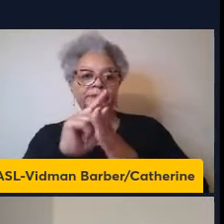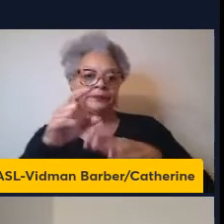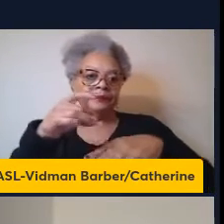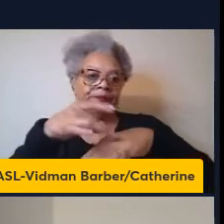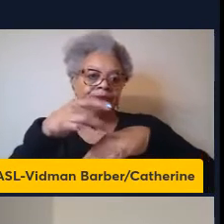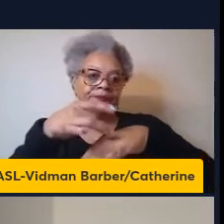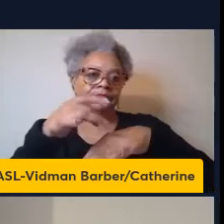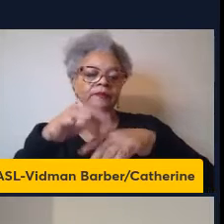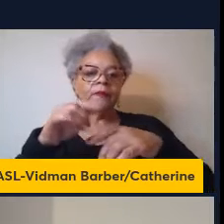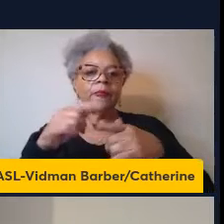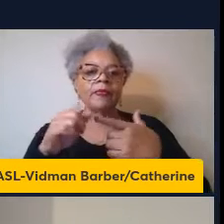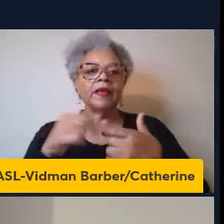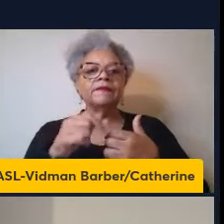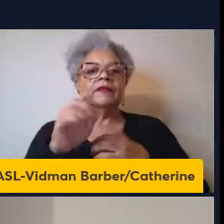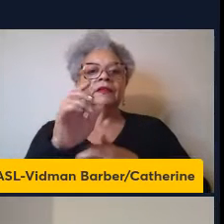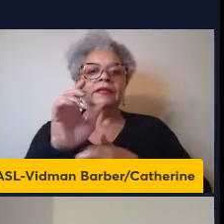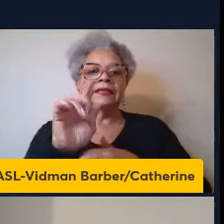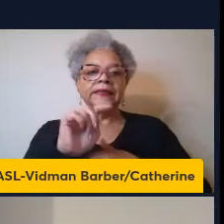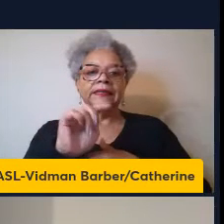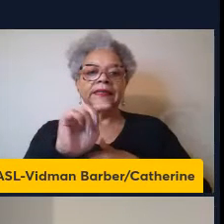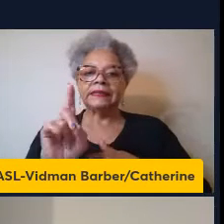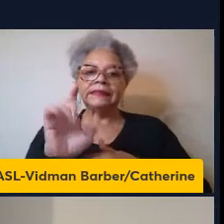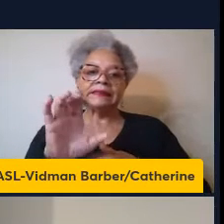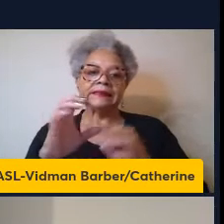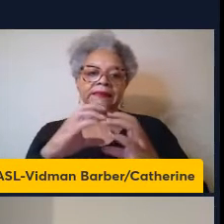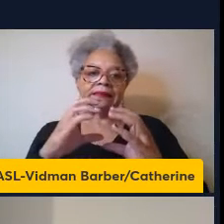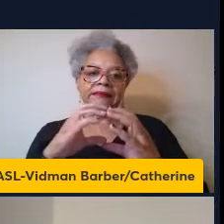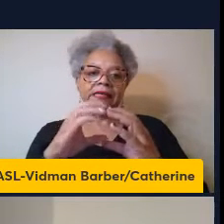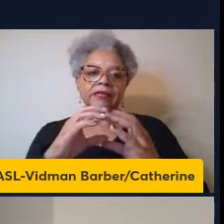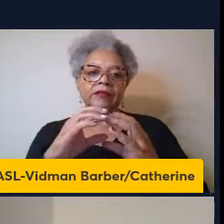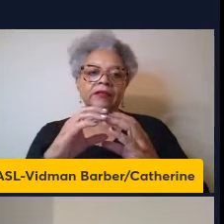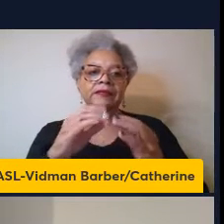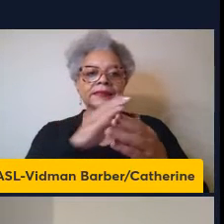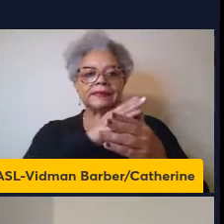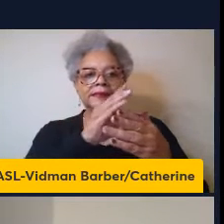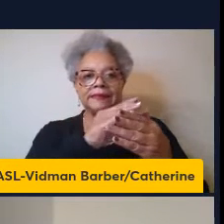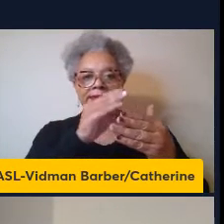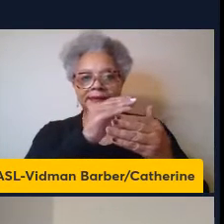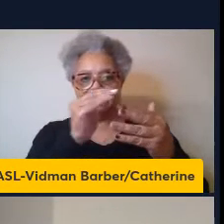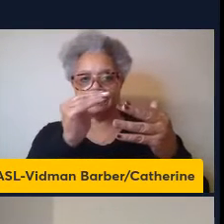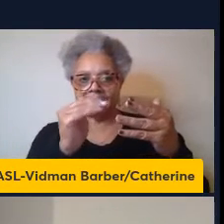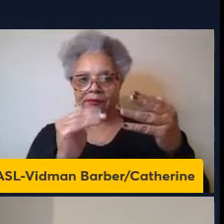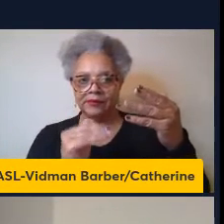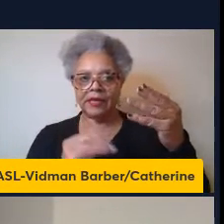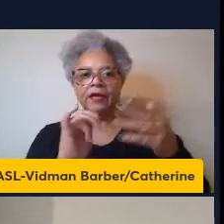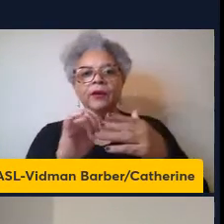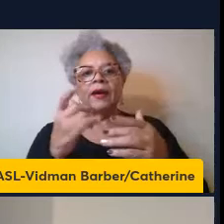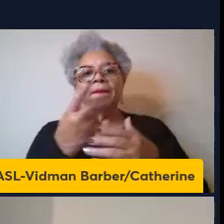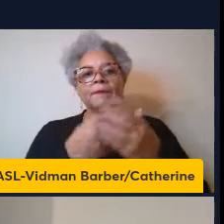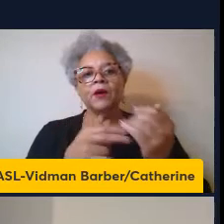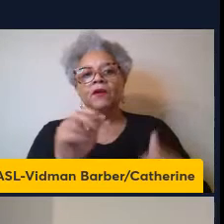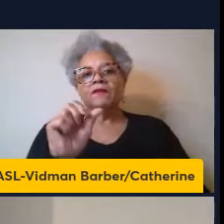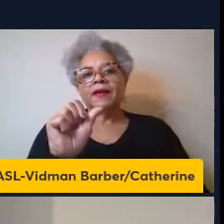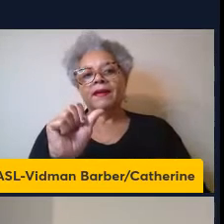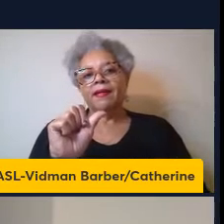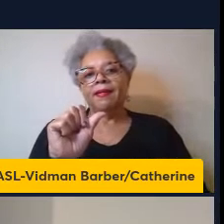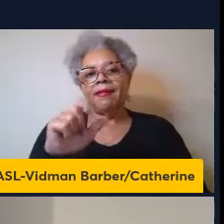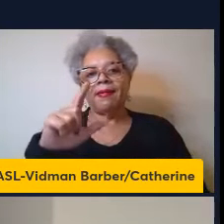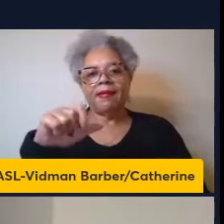TCR sequencing, which you can see here, where we had both the alpha as well as the beta chain.